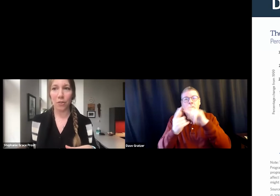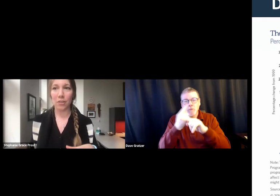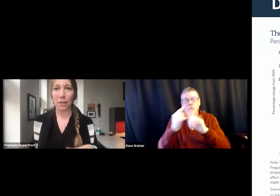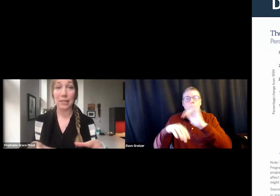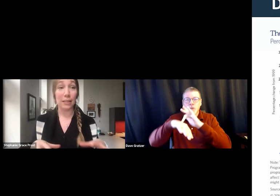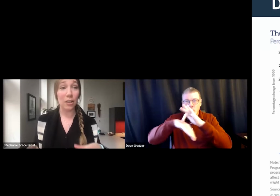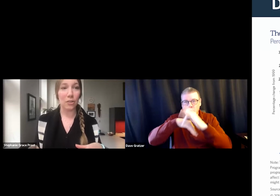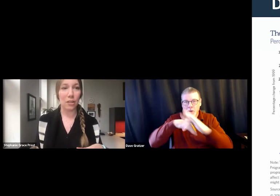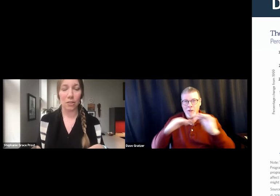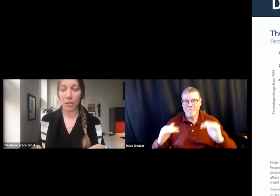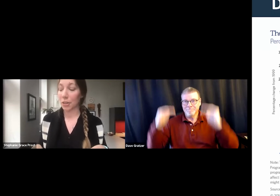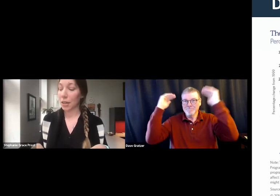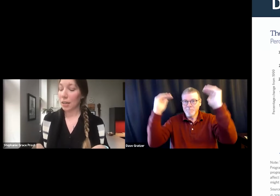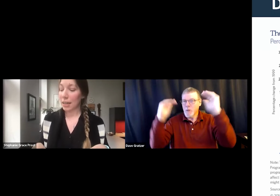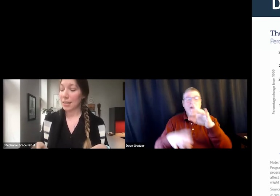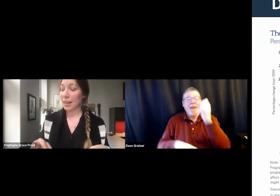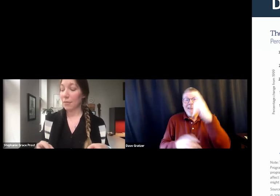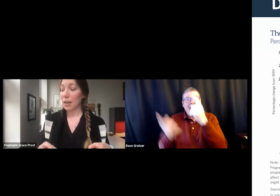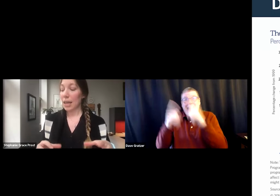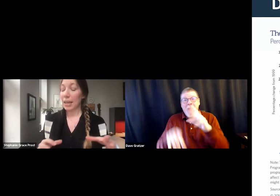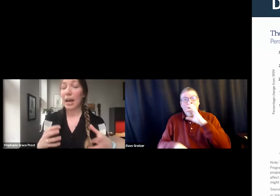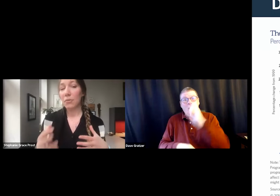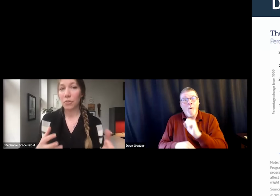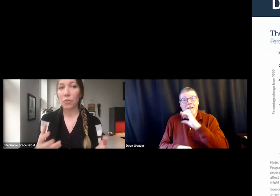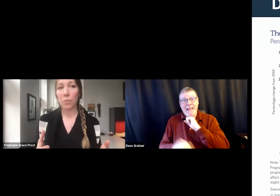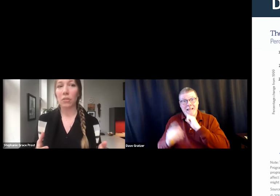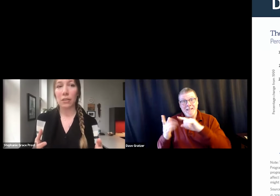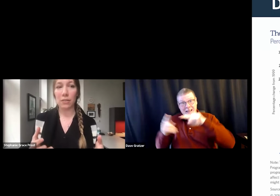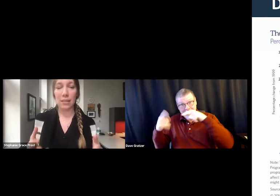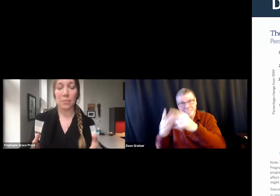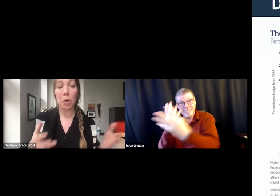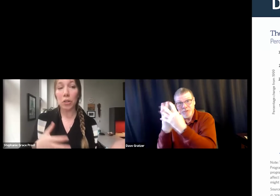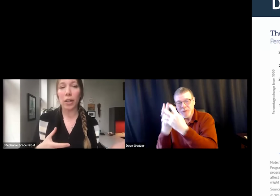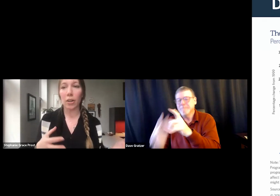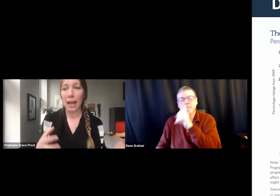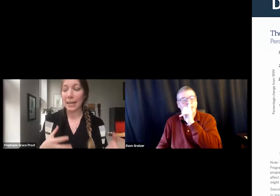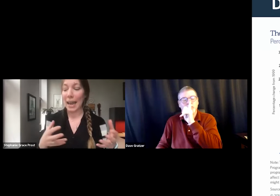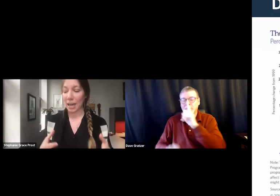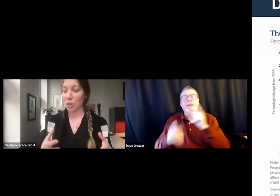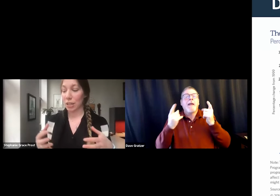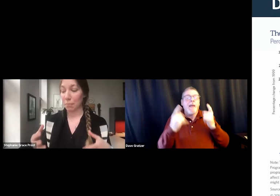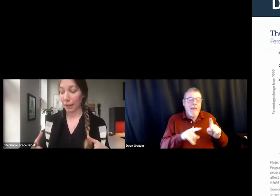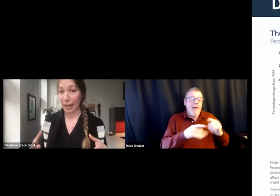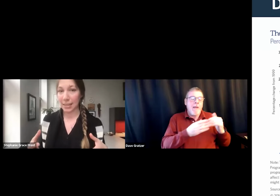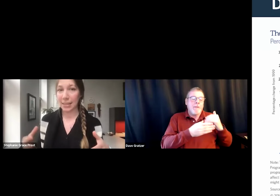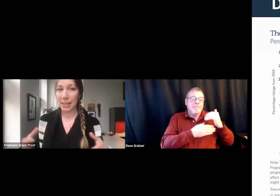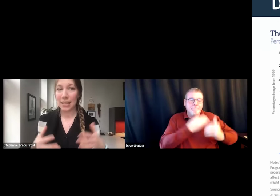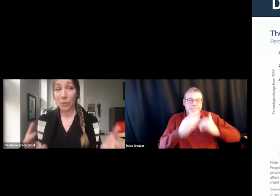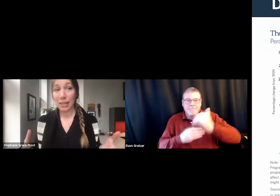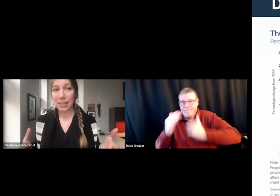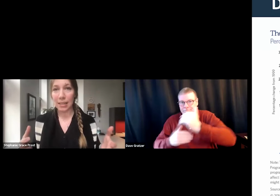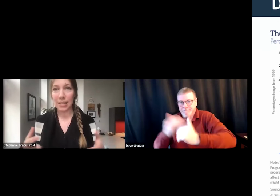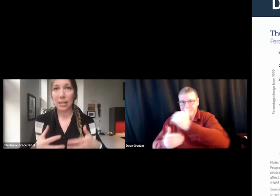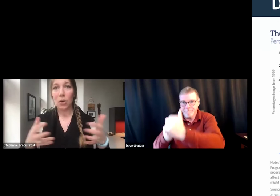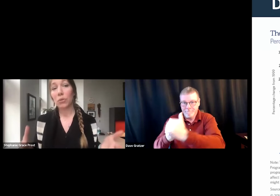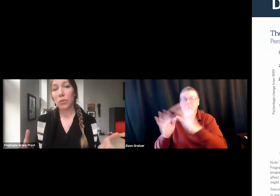their first offense later in adulthood, it's that they've encountered the criminal legal system earlier and aged in place. So